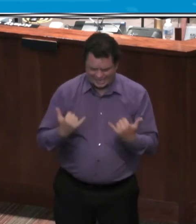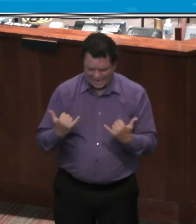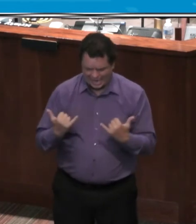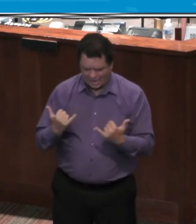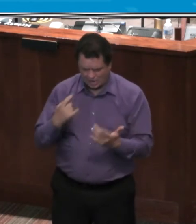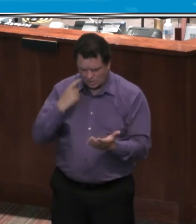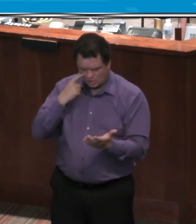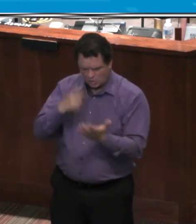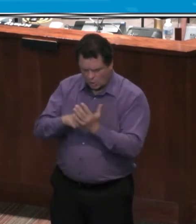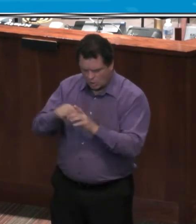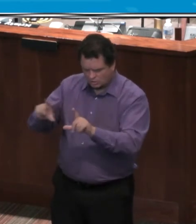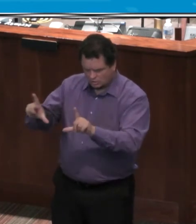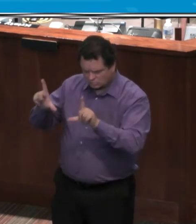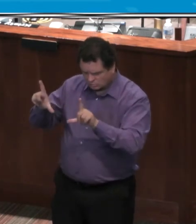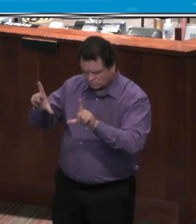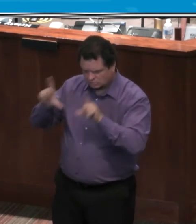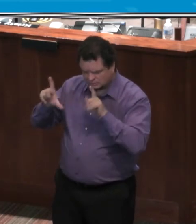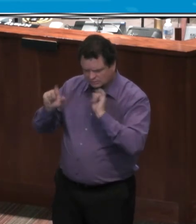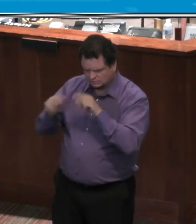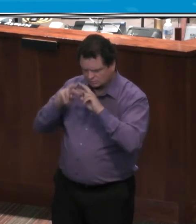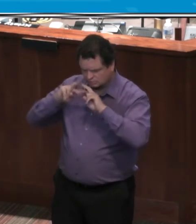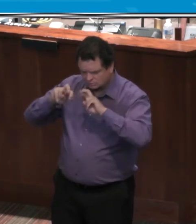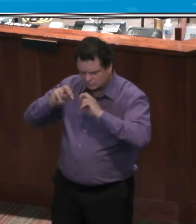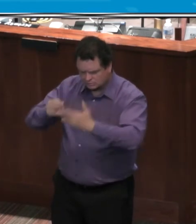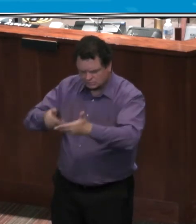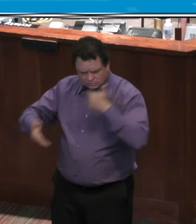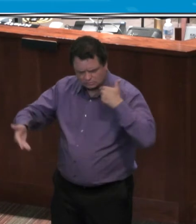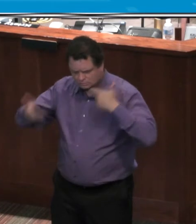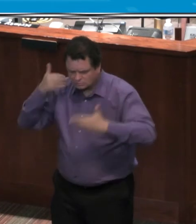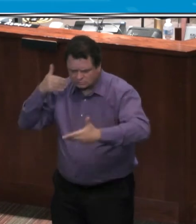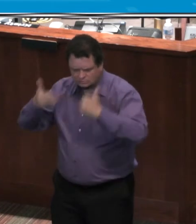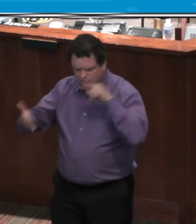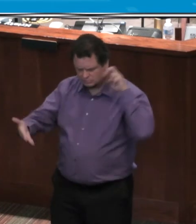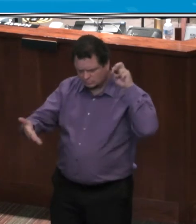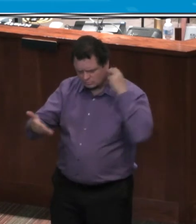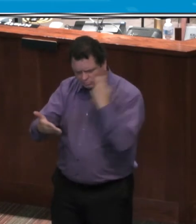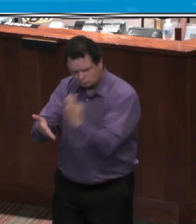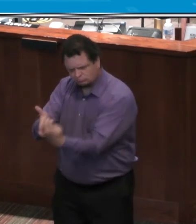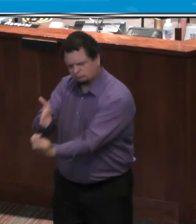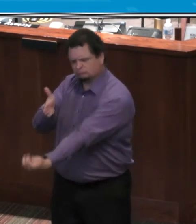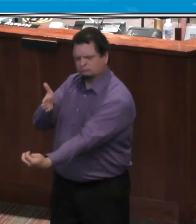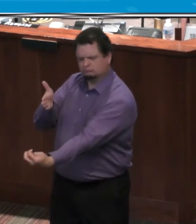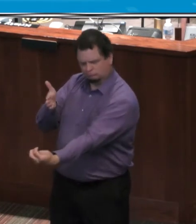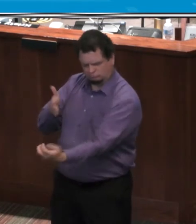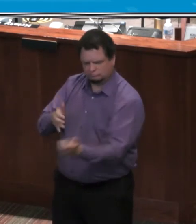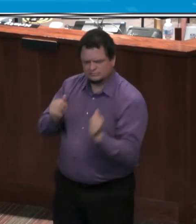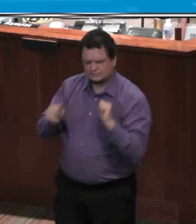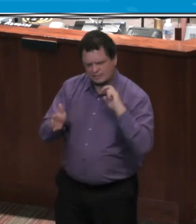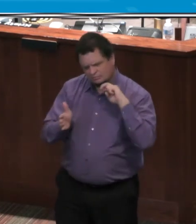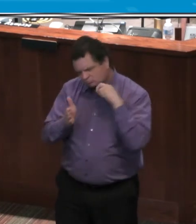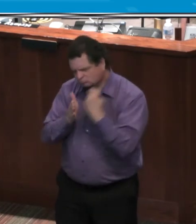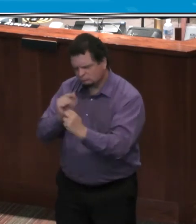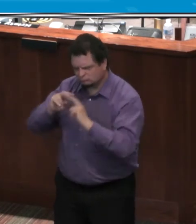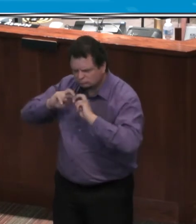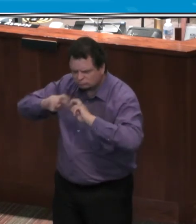cases, hospitalizations, and death across the top, you can explore the information. Now, this type of visualization is known as a